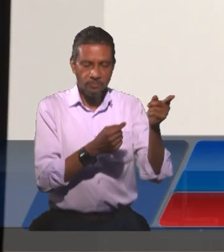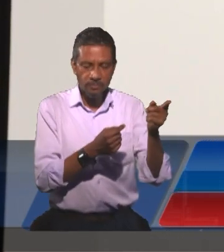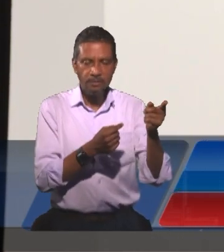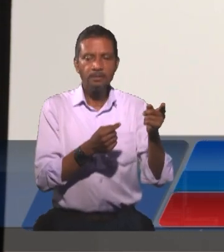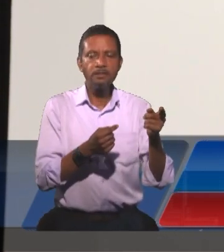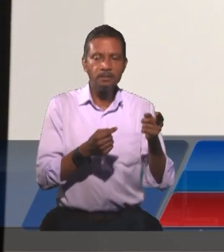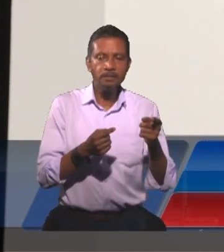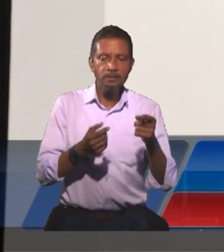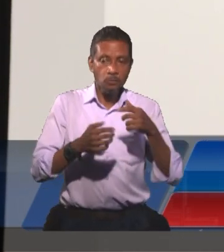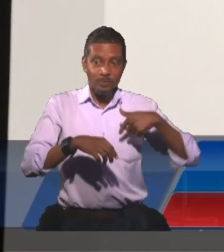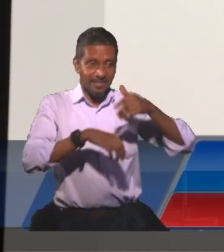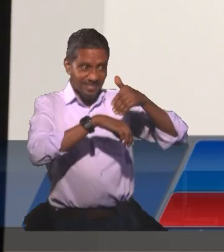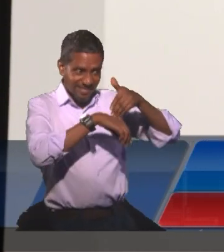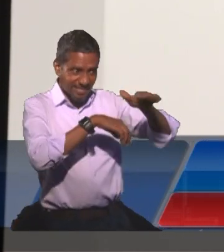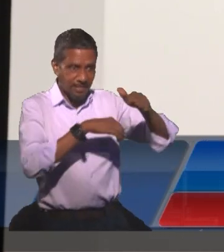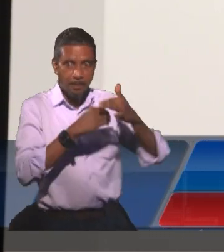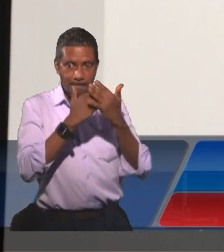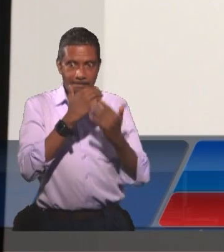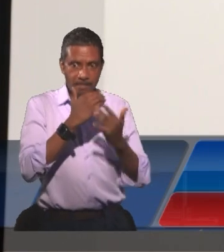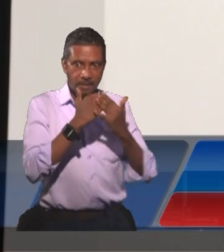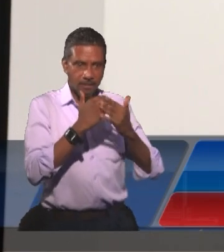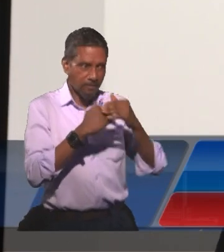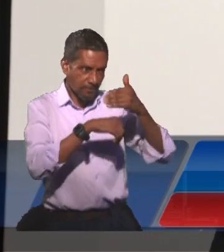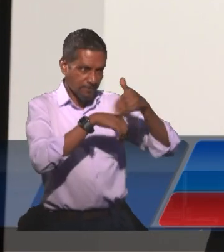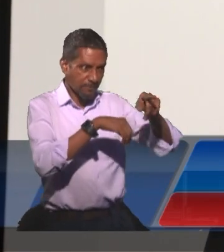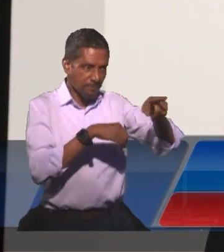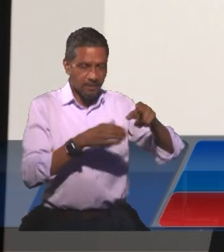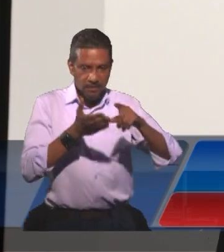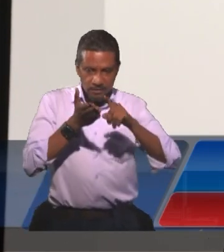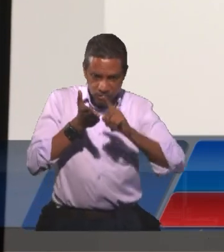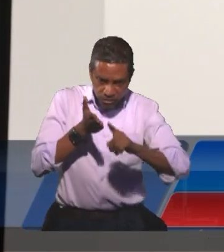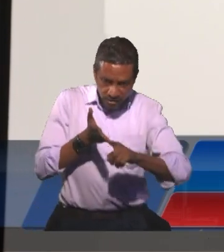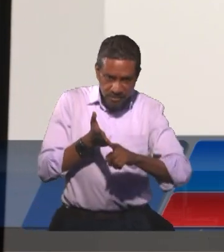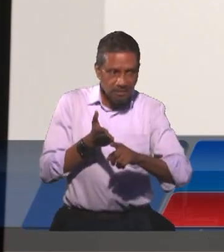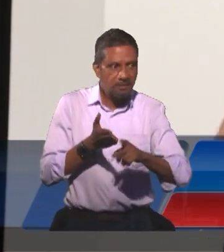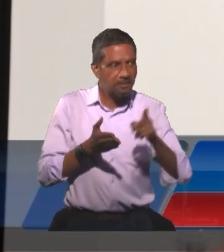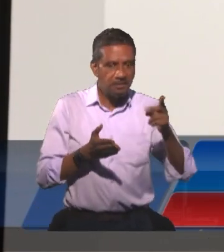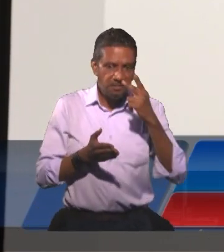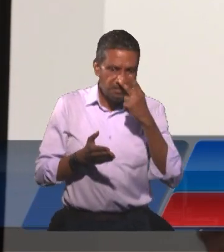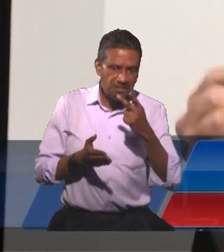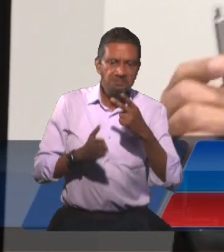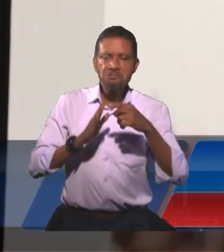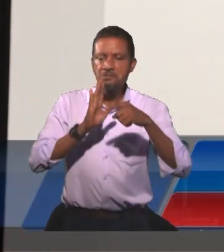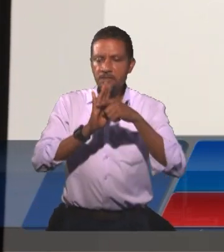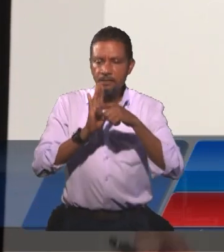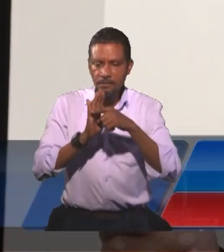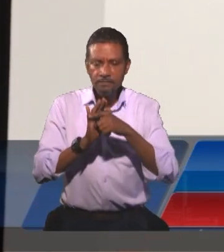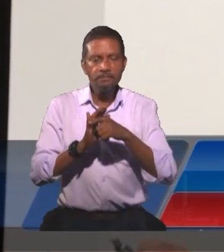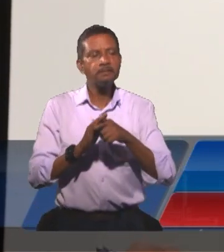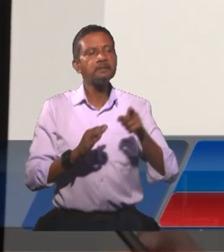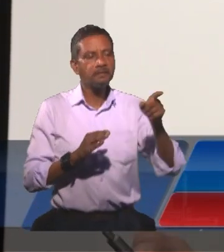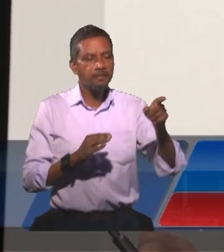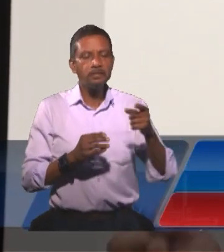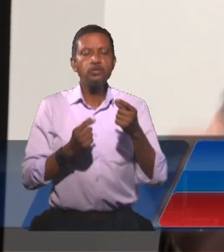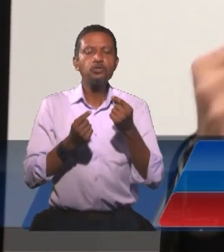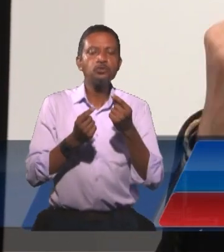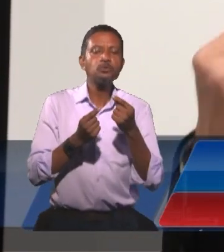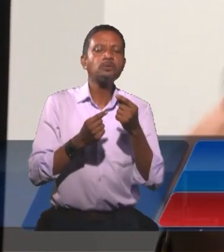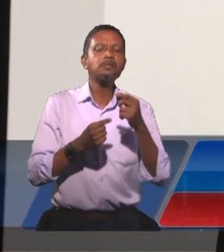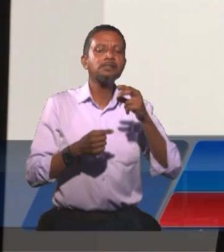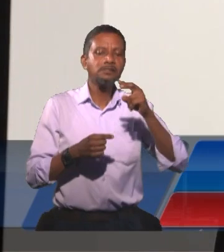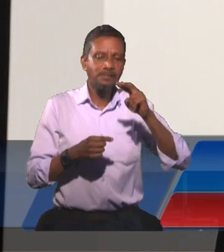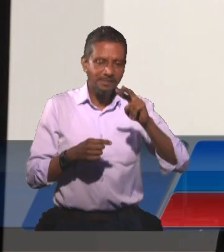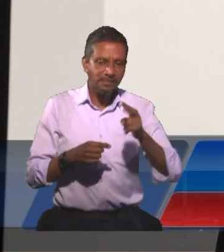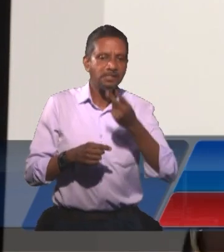for dengue, once those samples are negative, then they do a second screen for Oropouche virus,